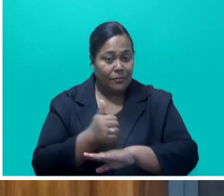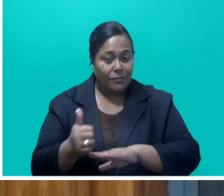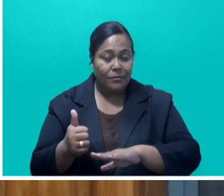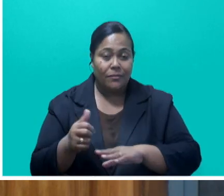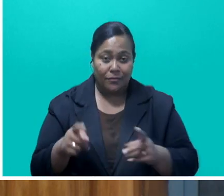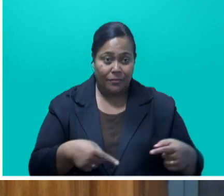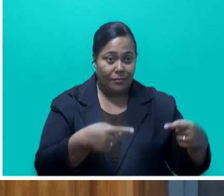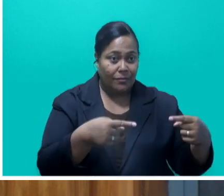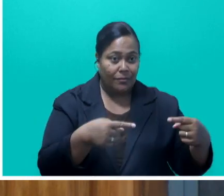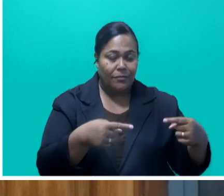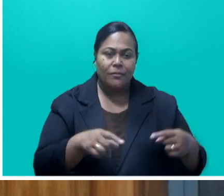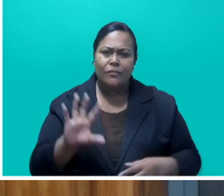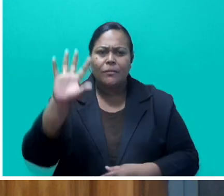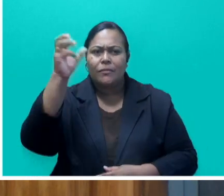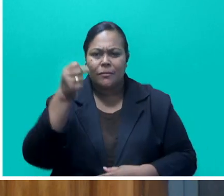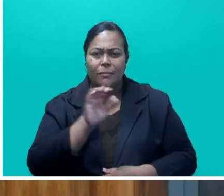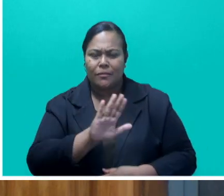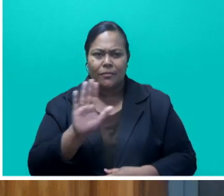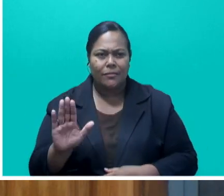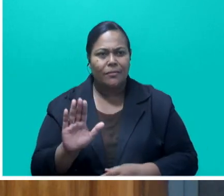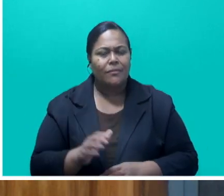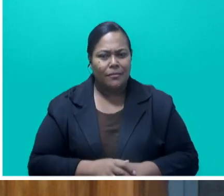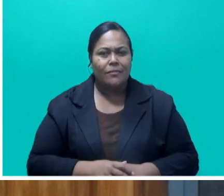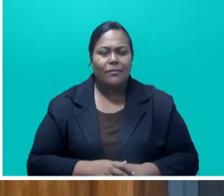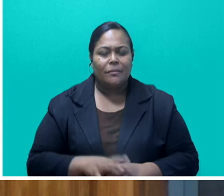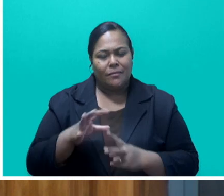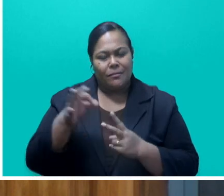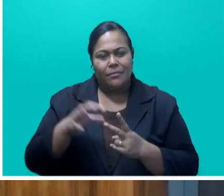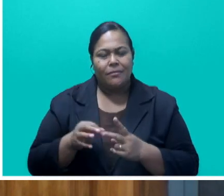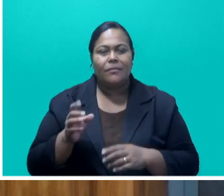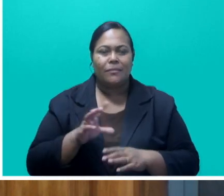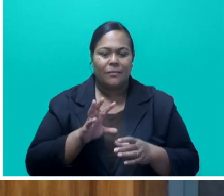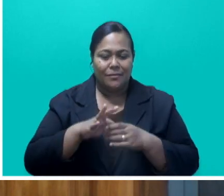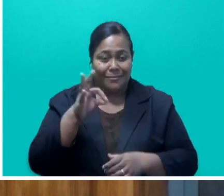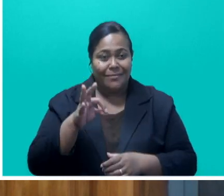seats at the December 14 elections.